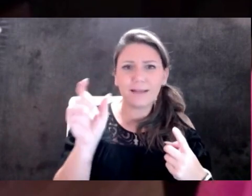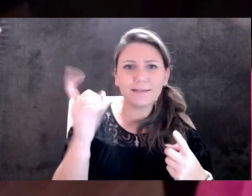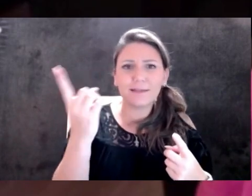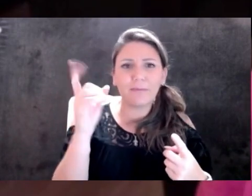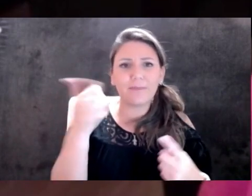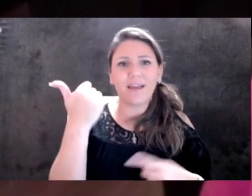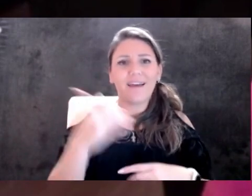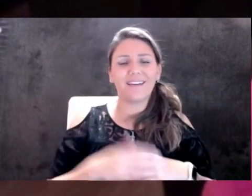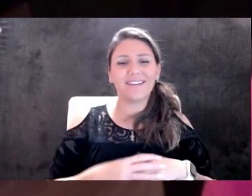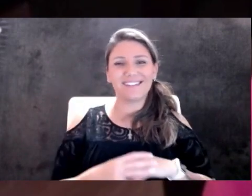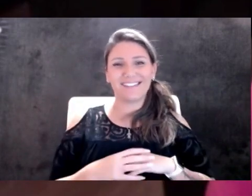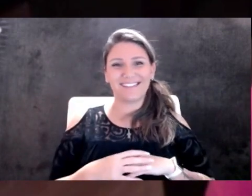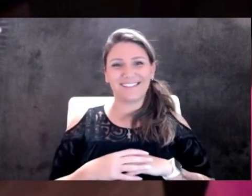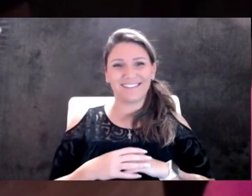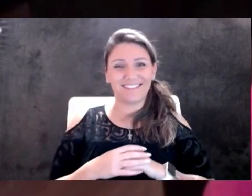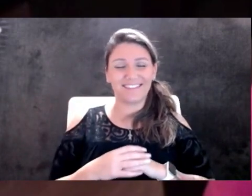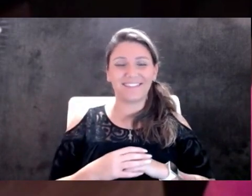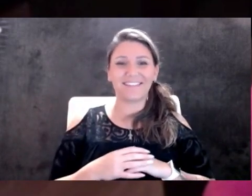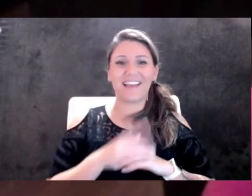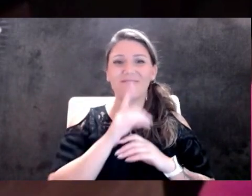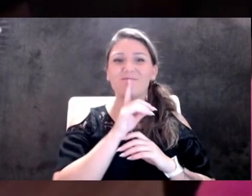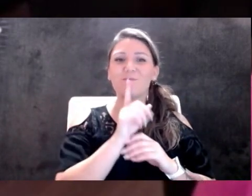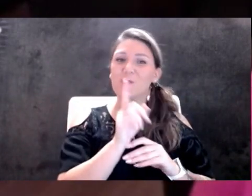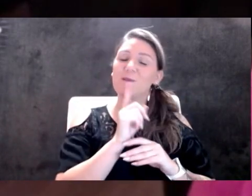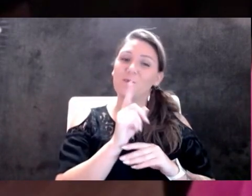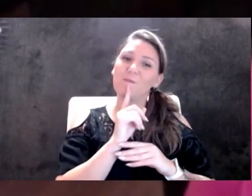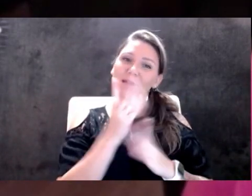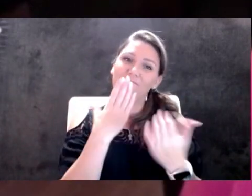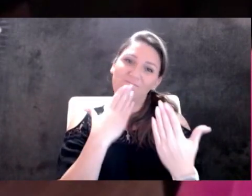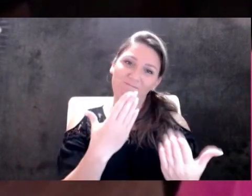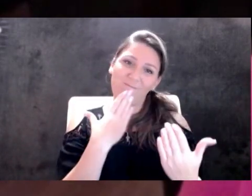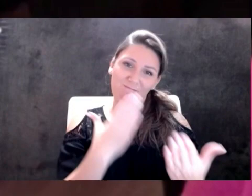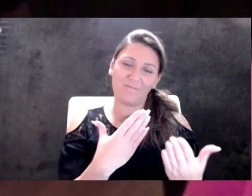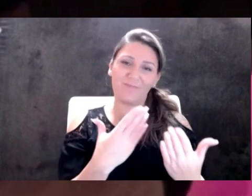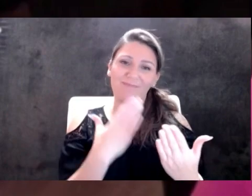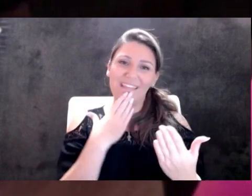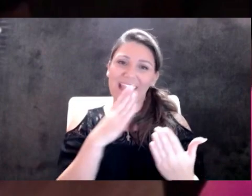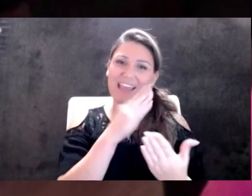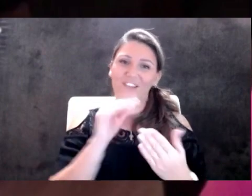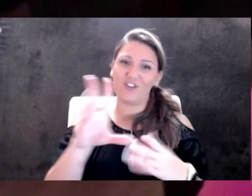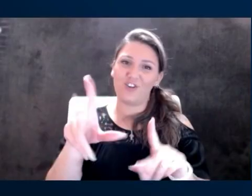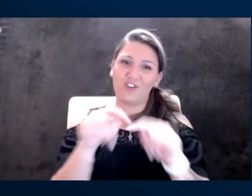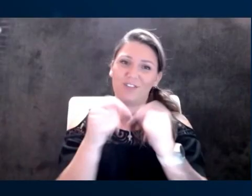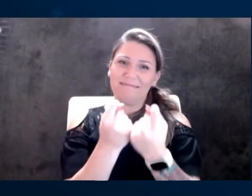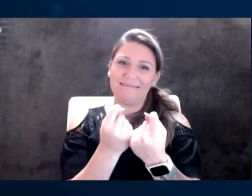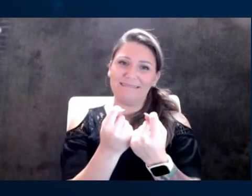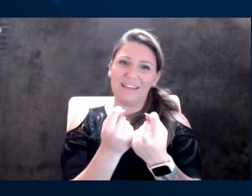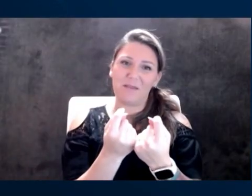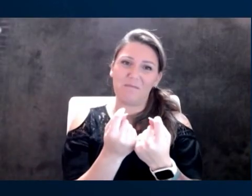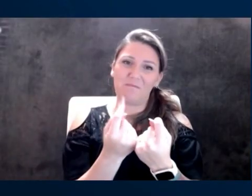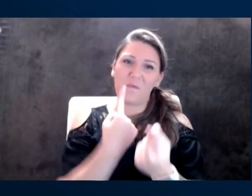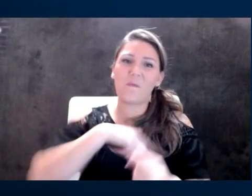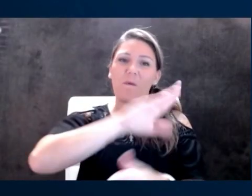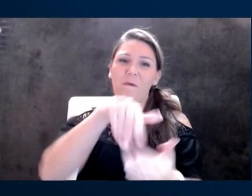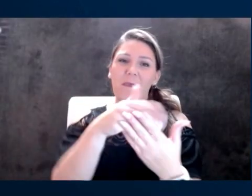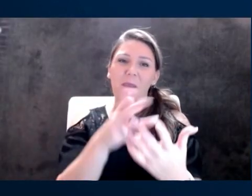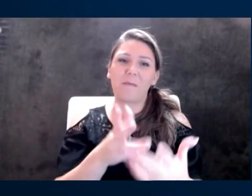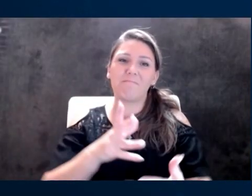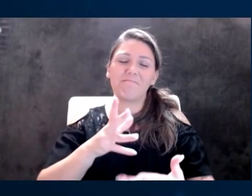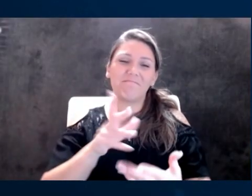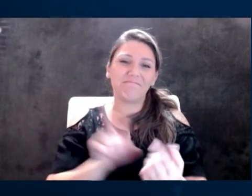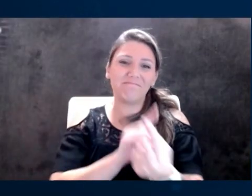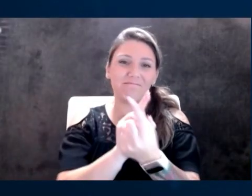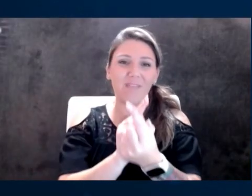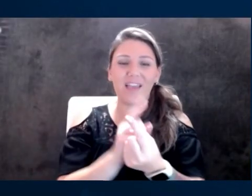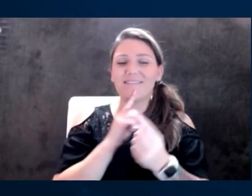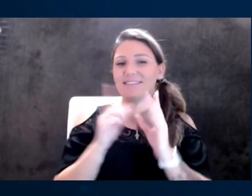So I'm very grateful that her team crossed my path. Well, we have a comment from June, and it's